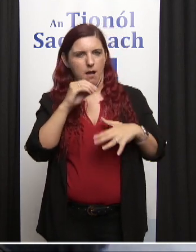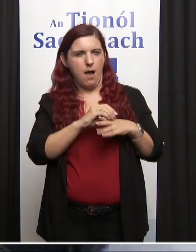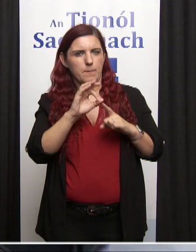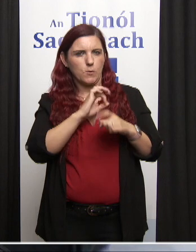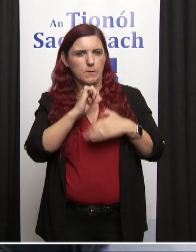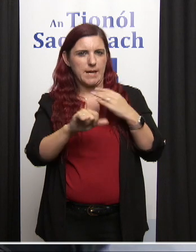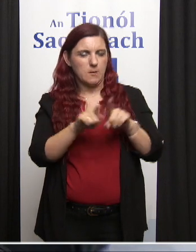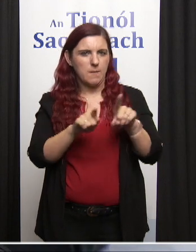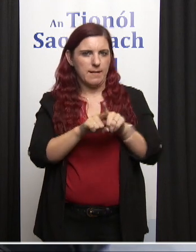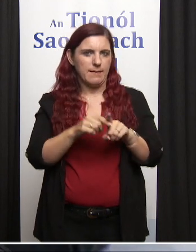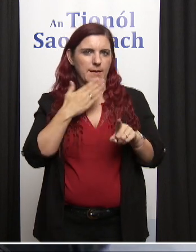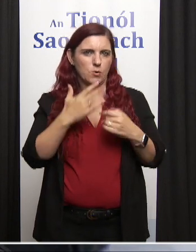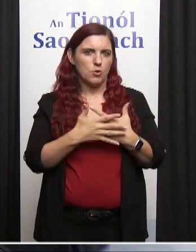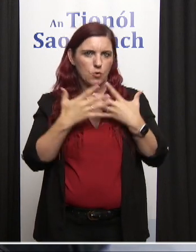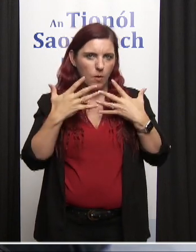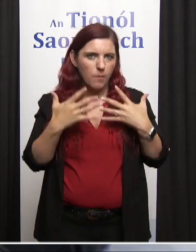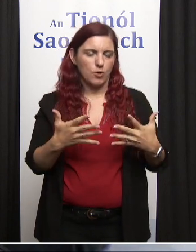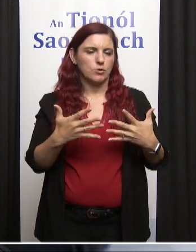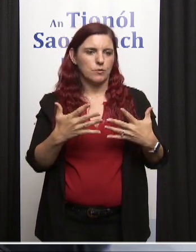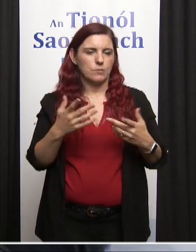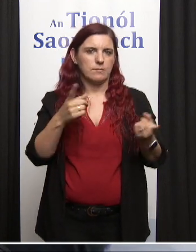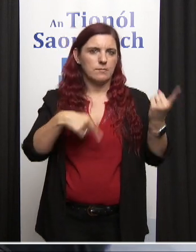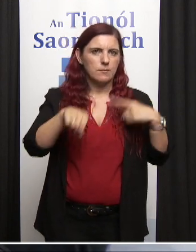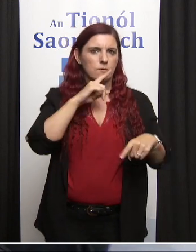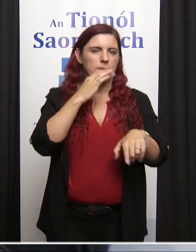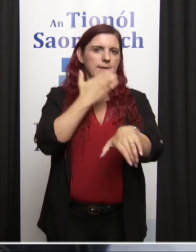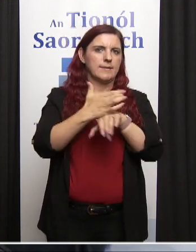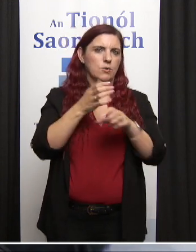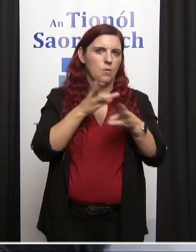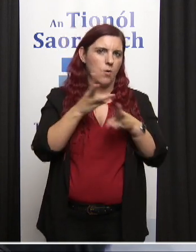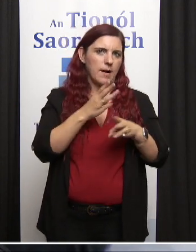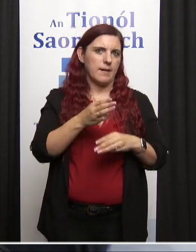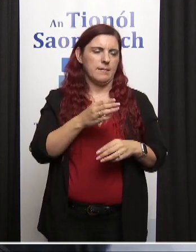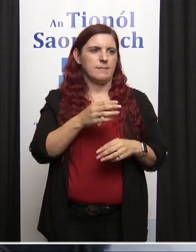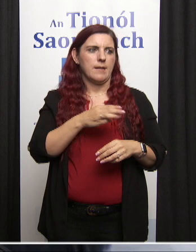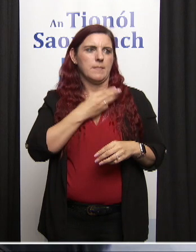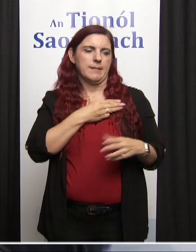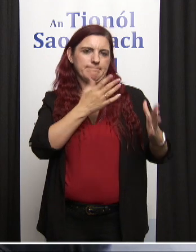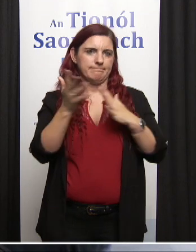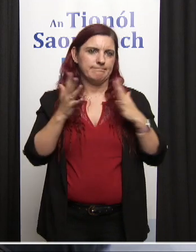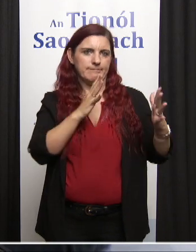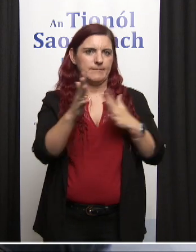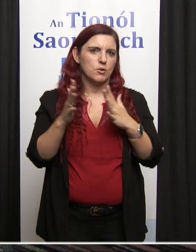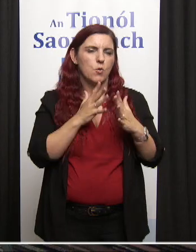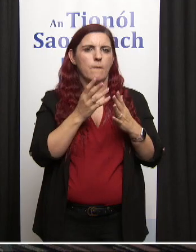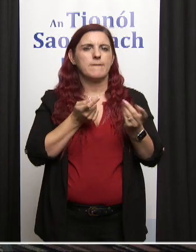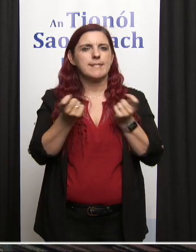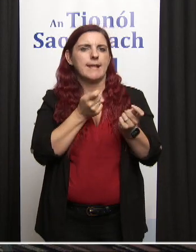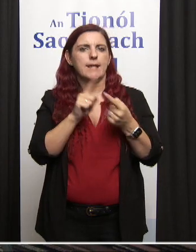thrown at you. So really thank you so much for your continued work. Please, Assembly members, give them a round of applause. Thank you.